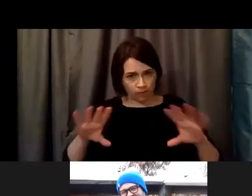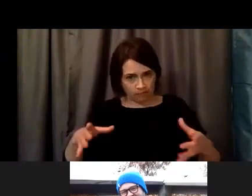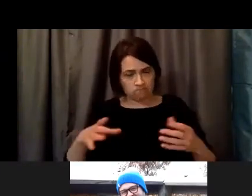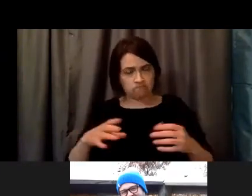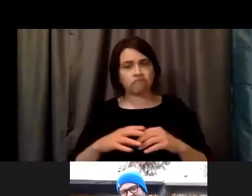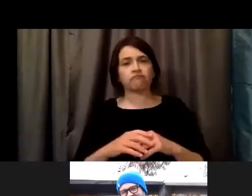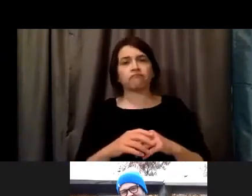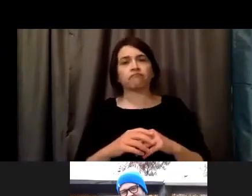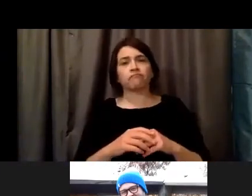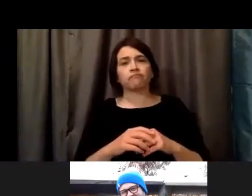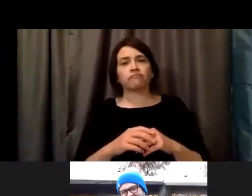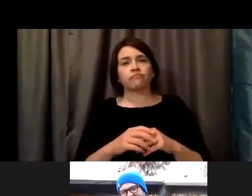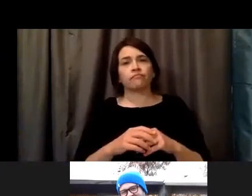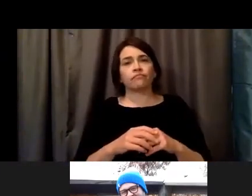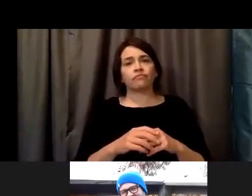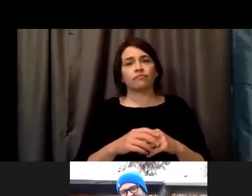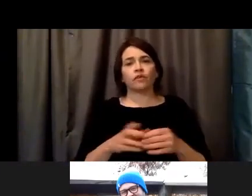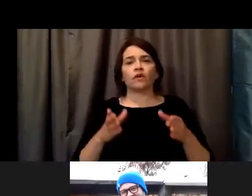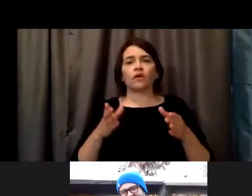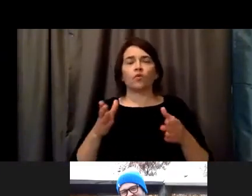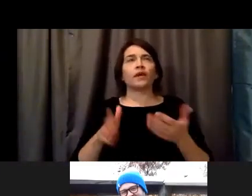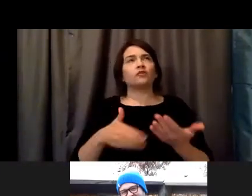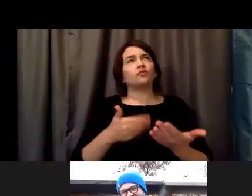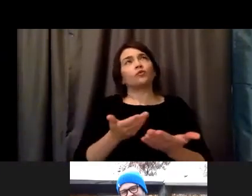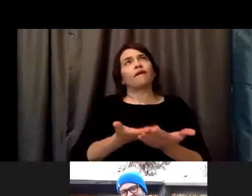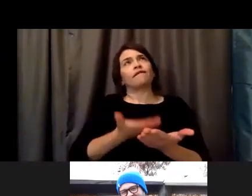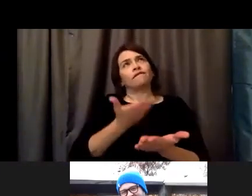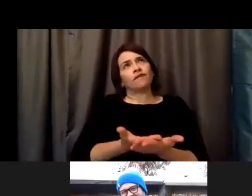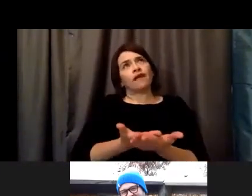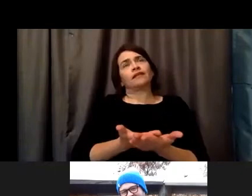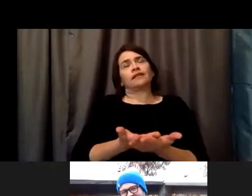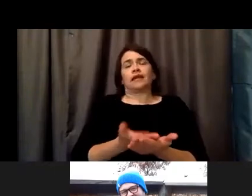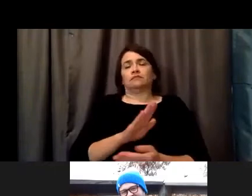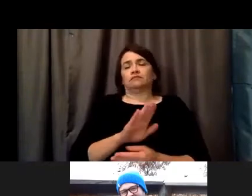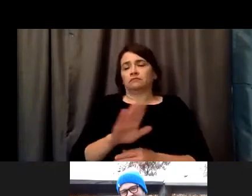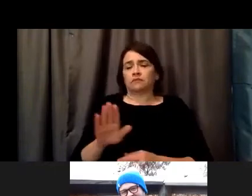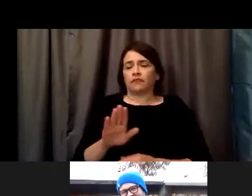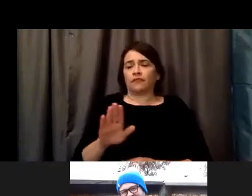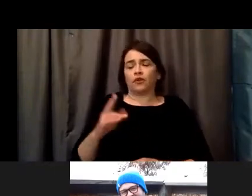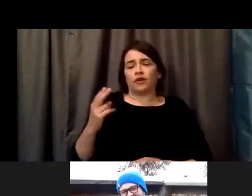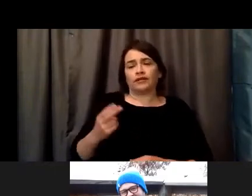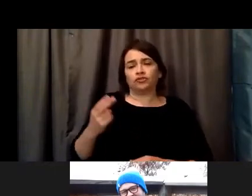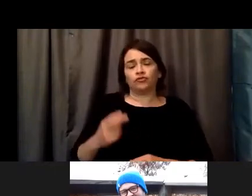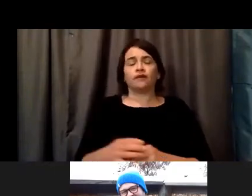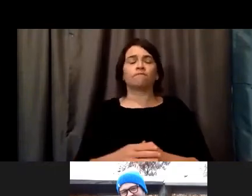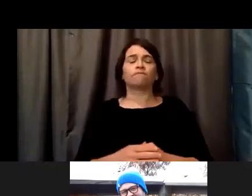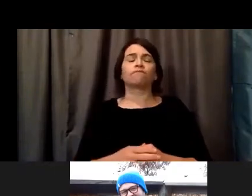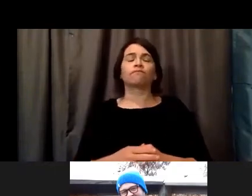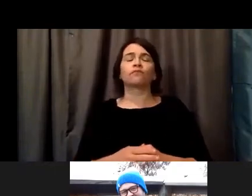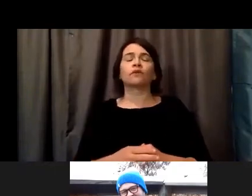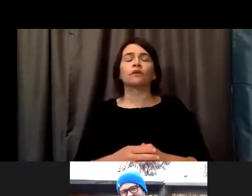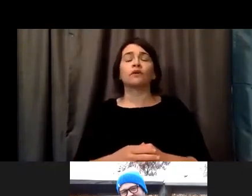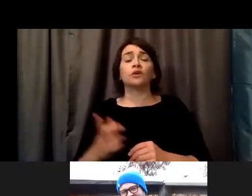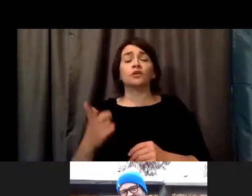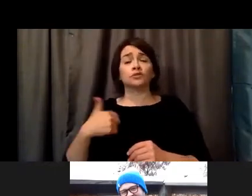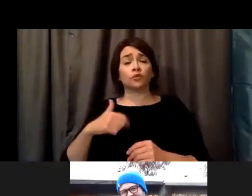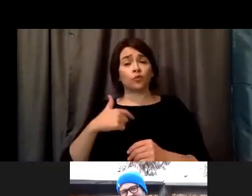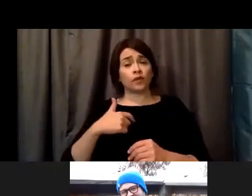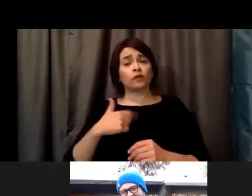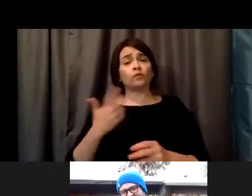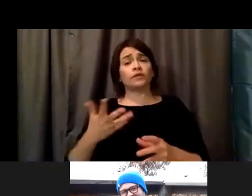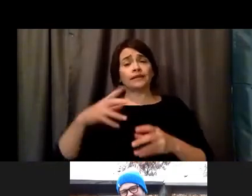their history of why they're here. So we would take part in the Fort Snelling event, and I recall a wonderful